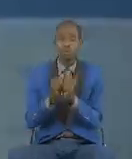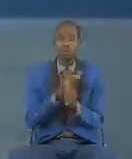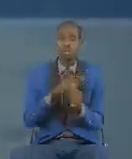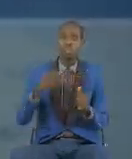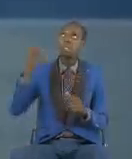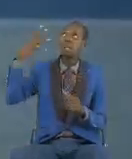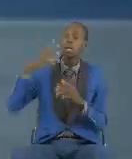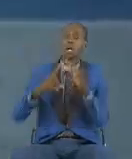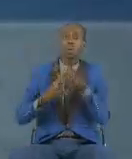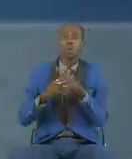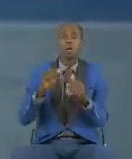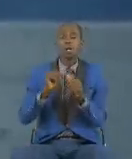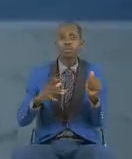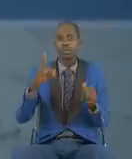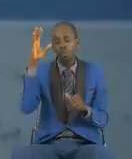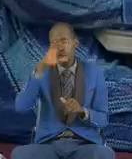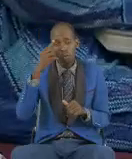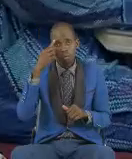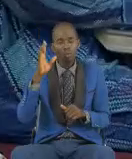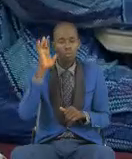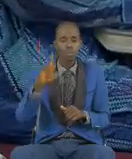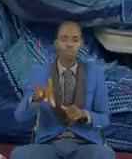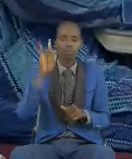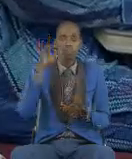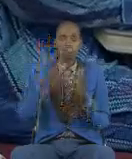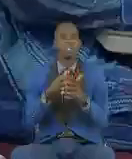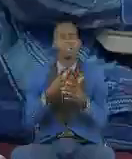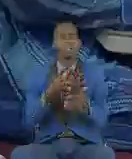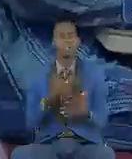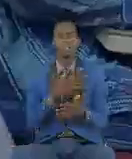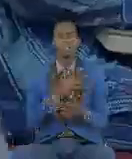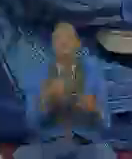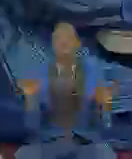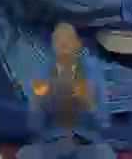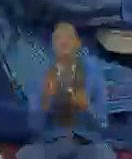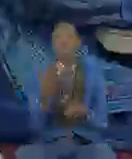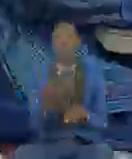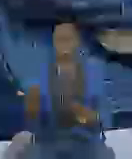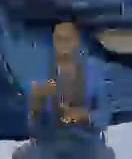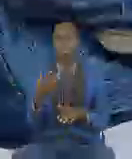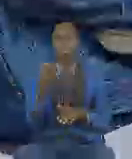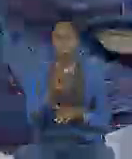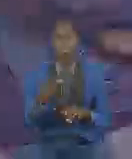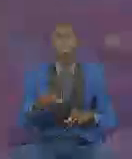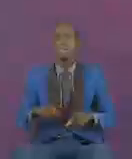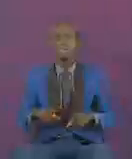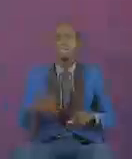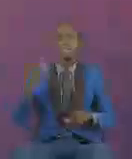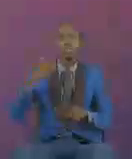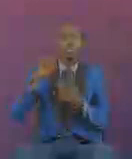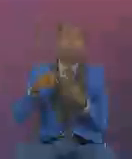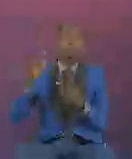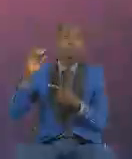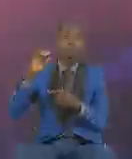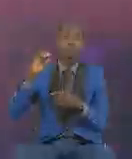when the light comes, you will discover. And the same thing in life. That's when we turn on the light of the word of